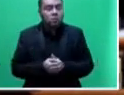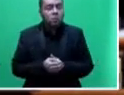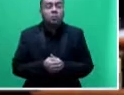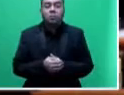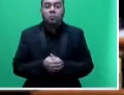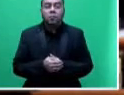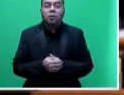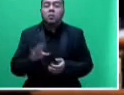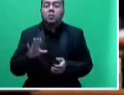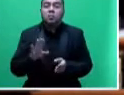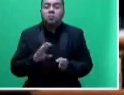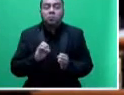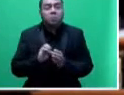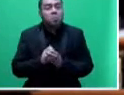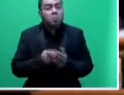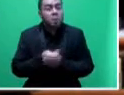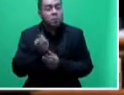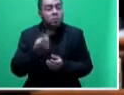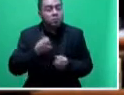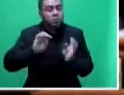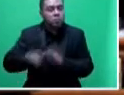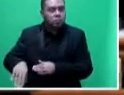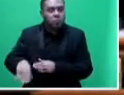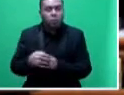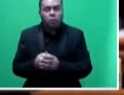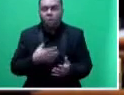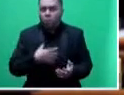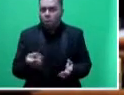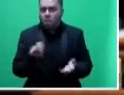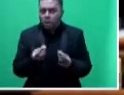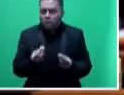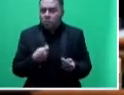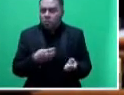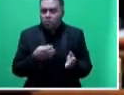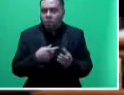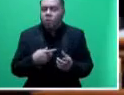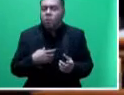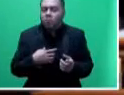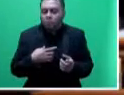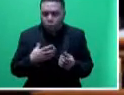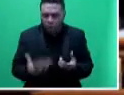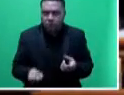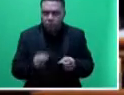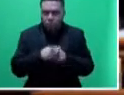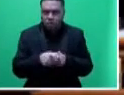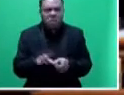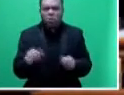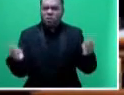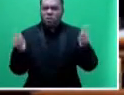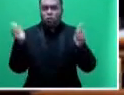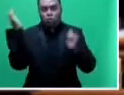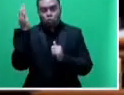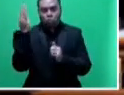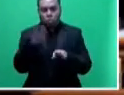1 year, which will help former students to have more money to spend during these tough times. Just because you finish school does not mean you